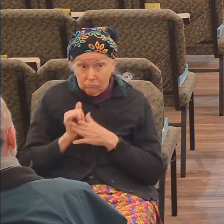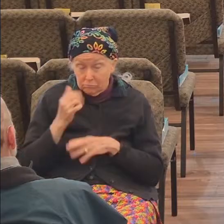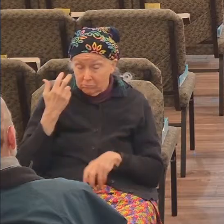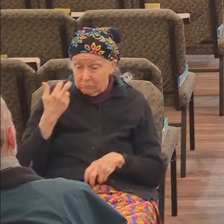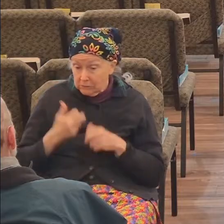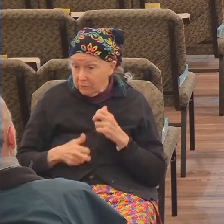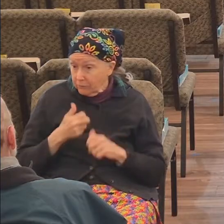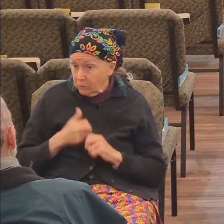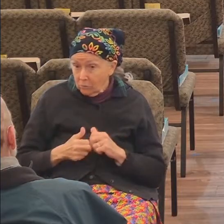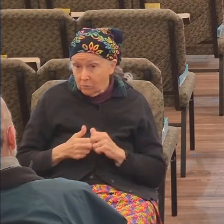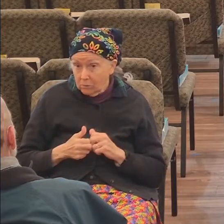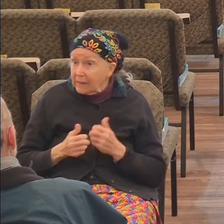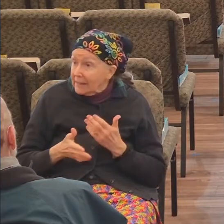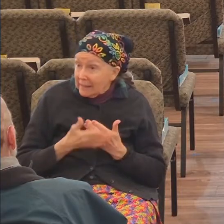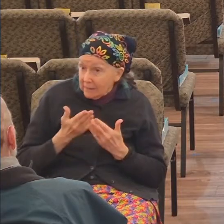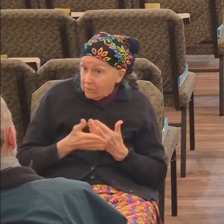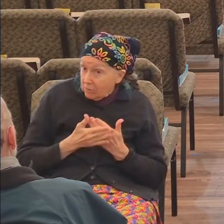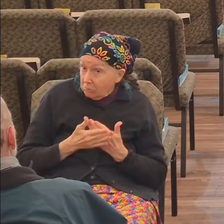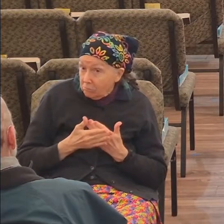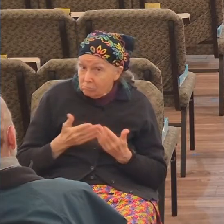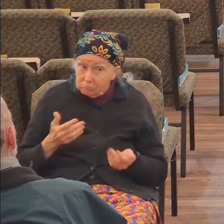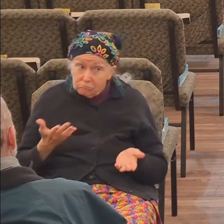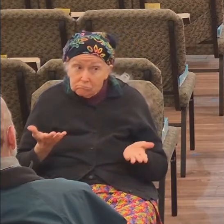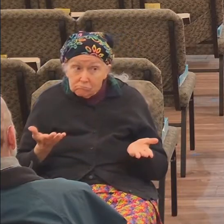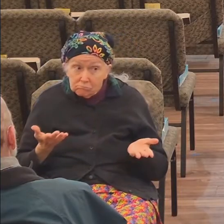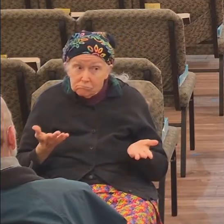You think that would have been easy?